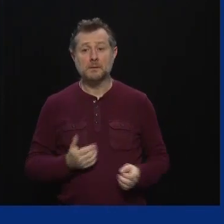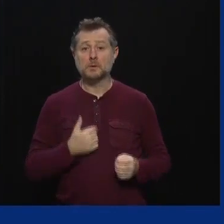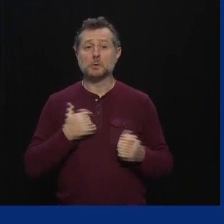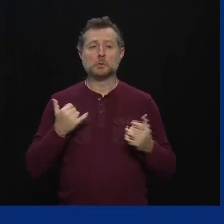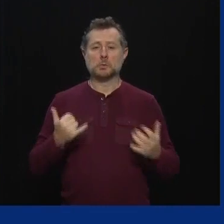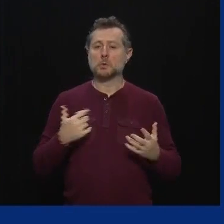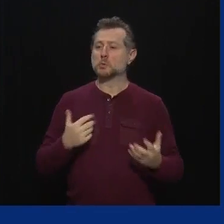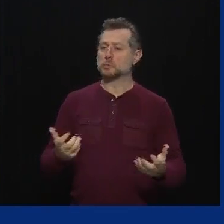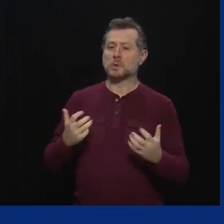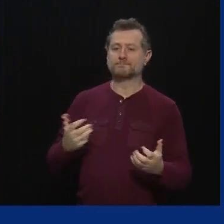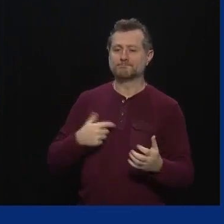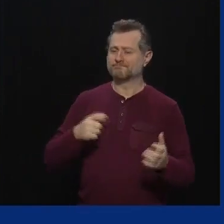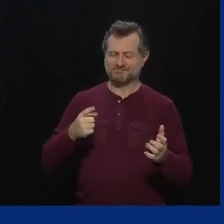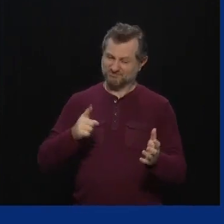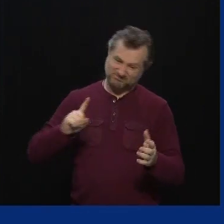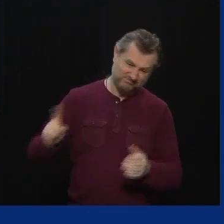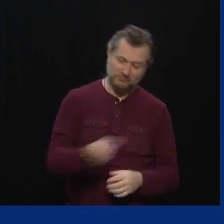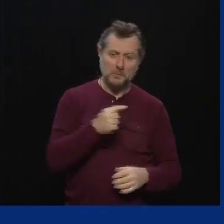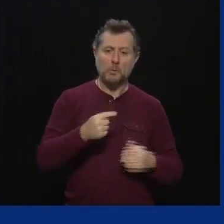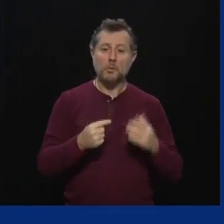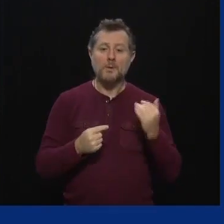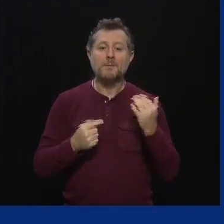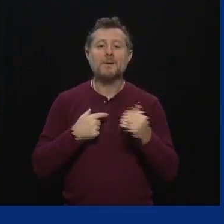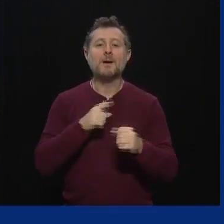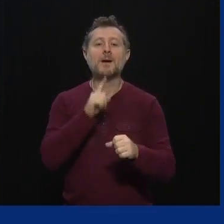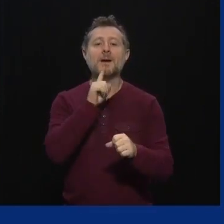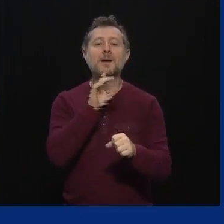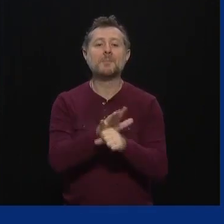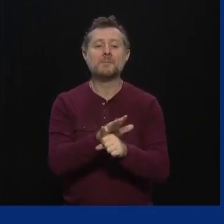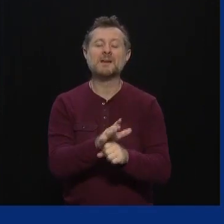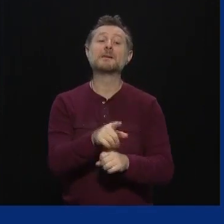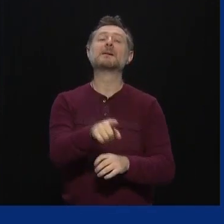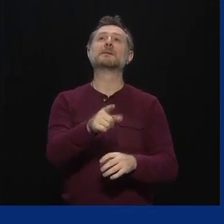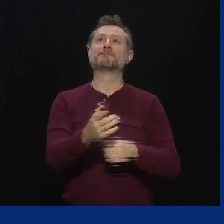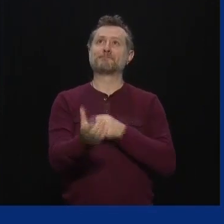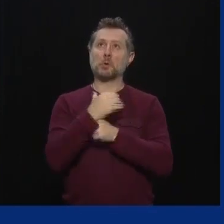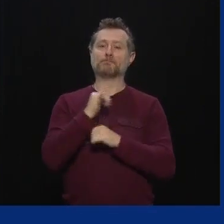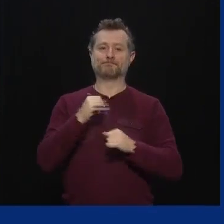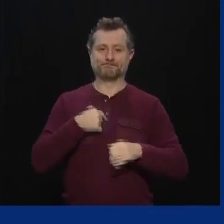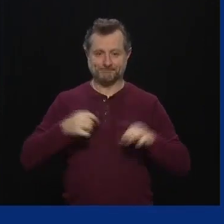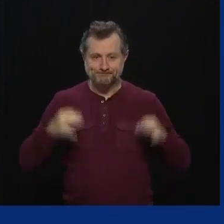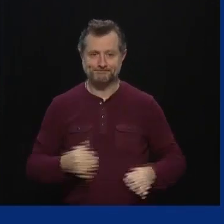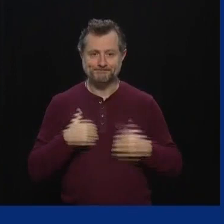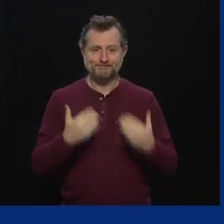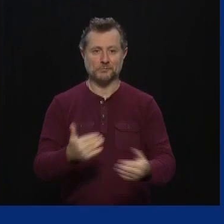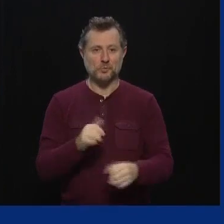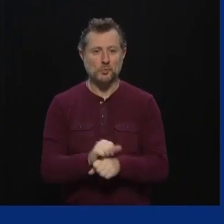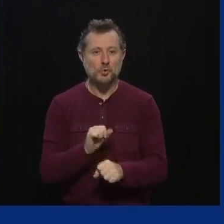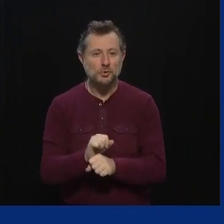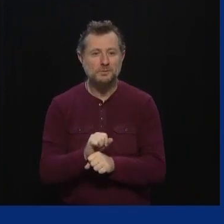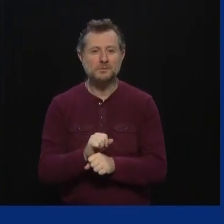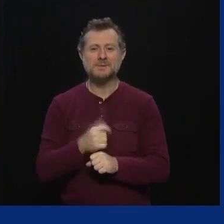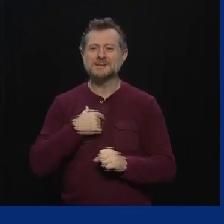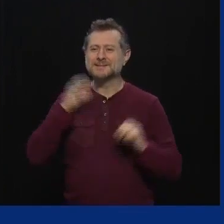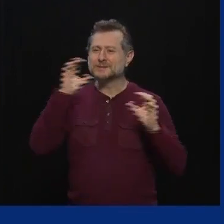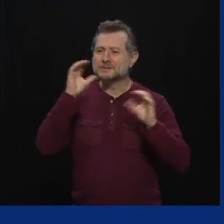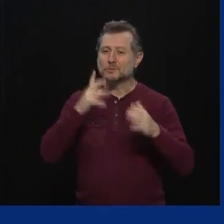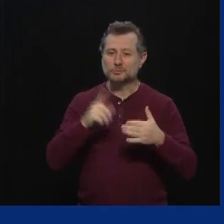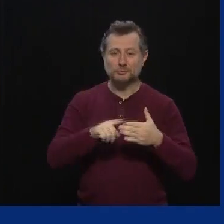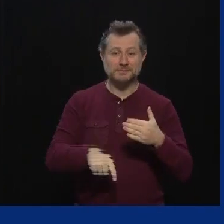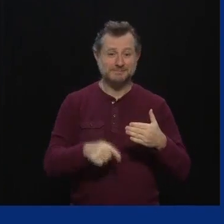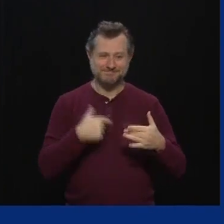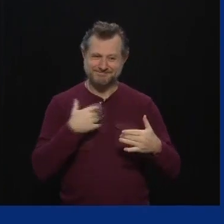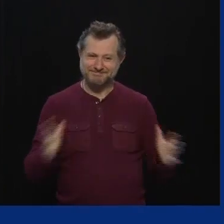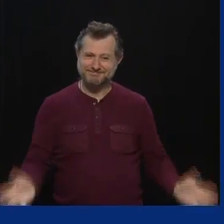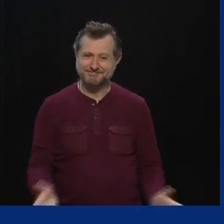this pandemic has forced us to do, and with the results we're looking for. So my responsibility has always been to protect the people of this state.